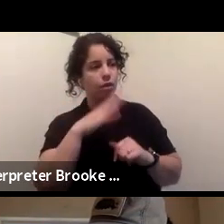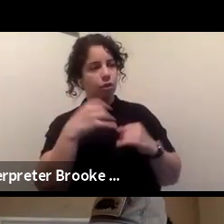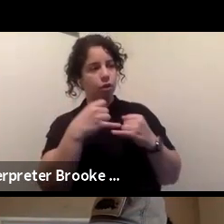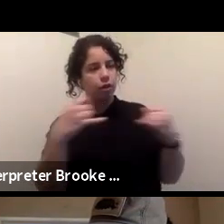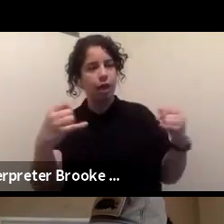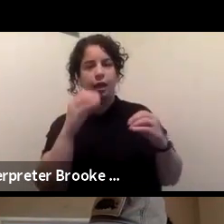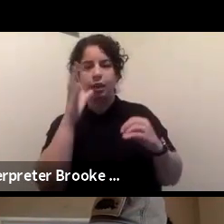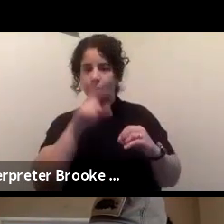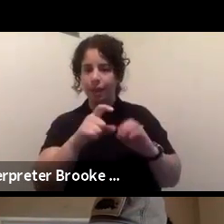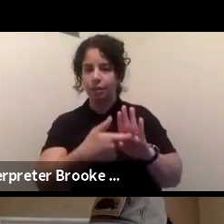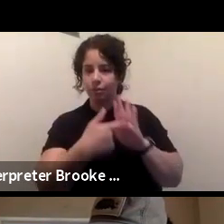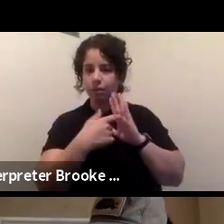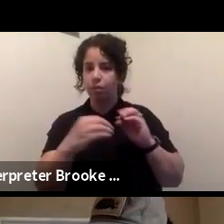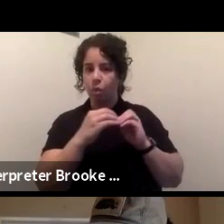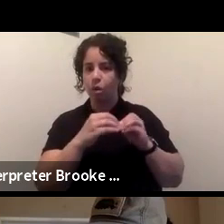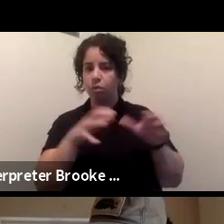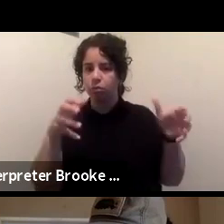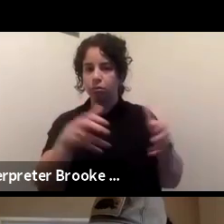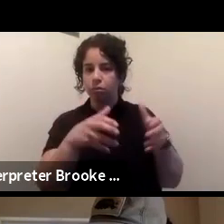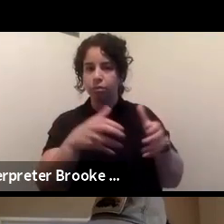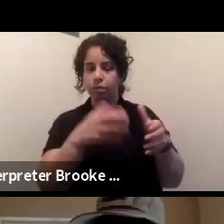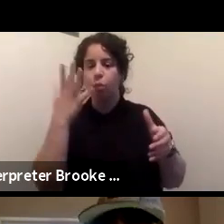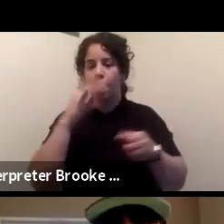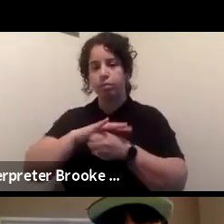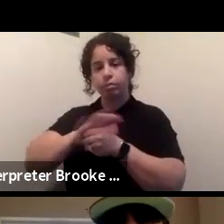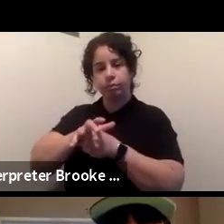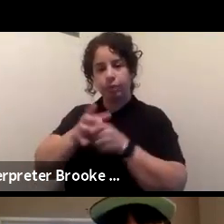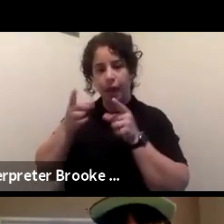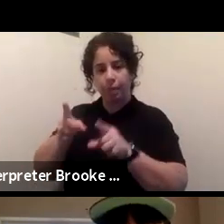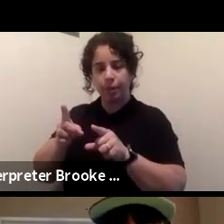organizing that has followed the COVID-19 crisis.